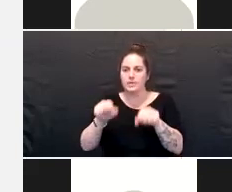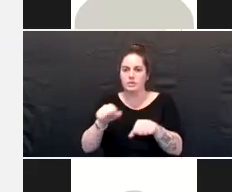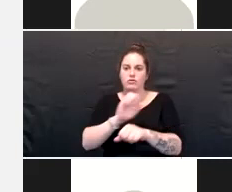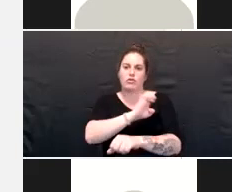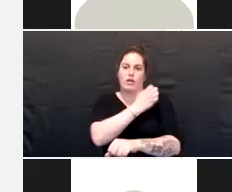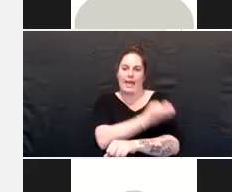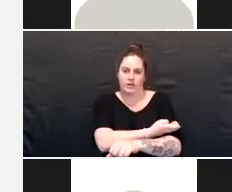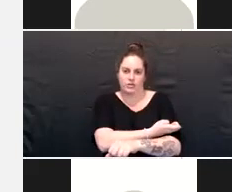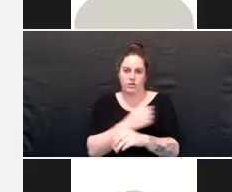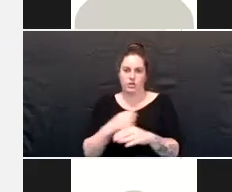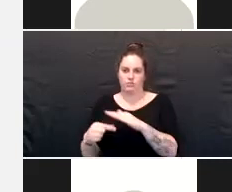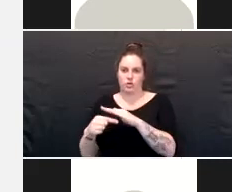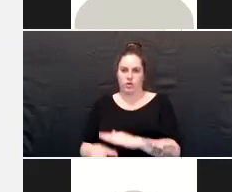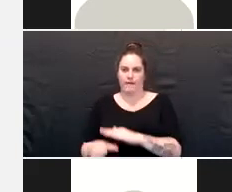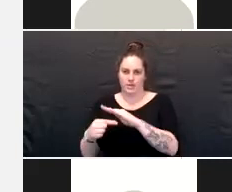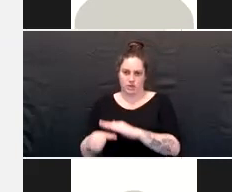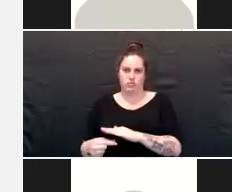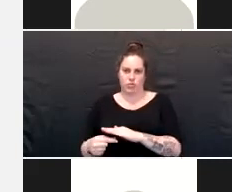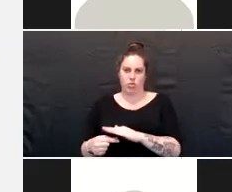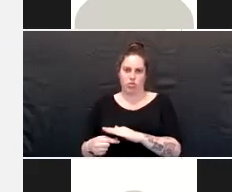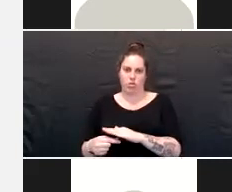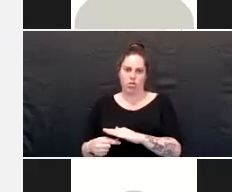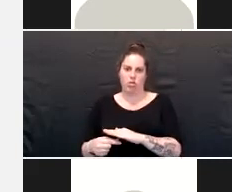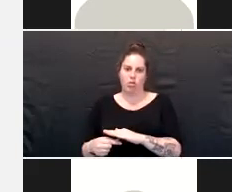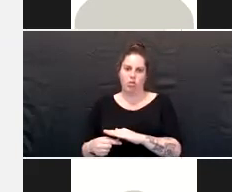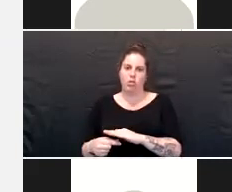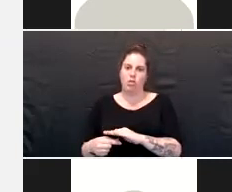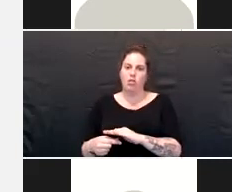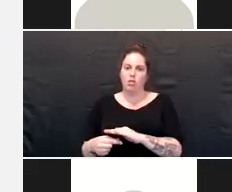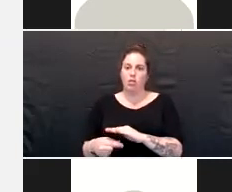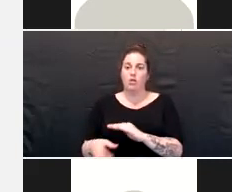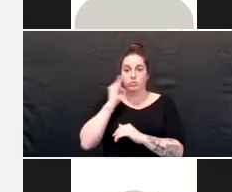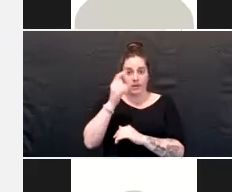Okay? And so it tells you here that